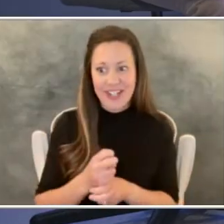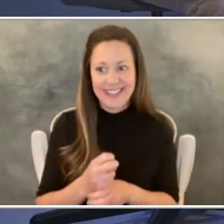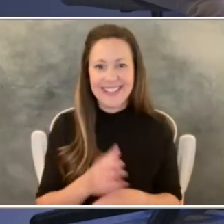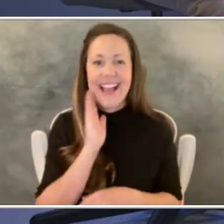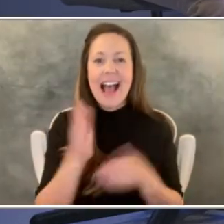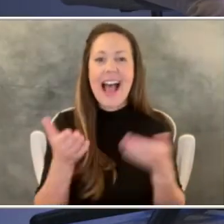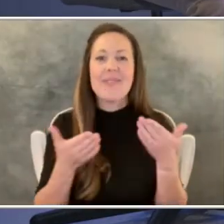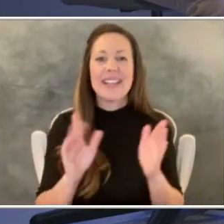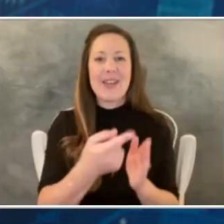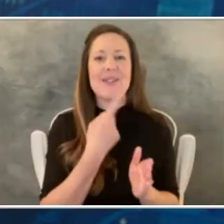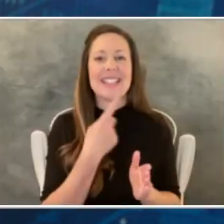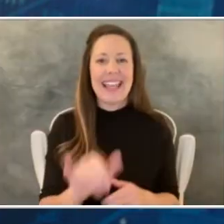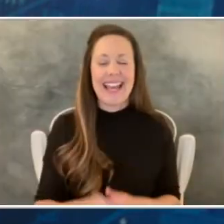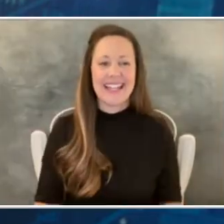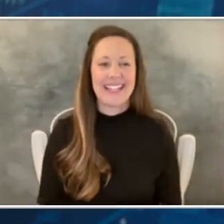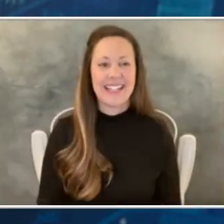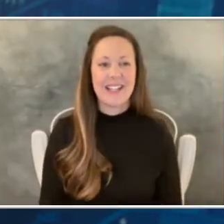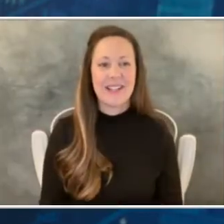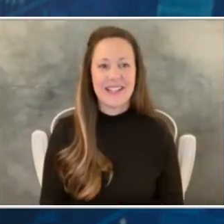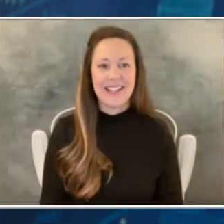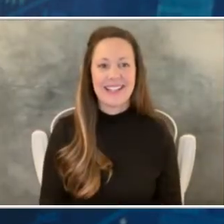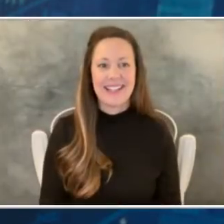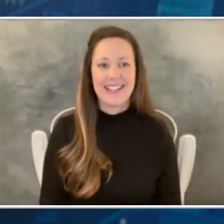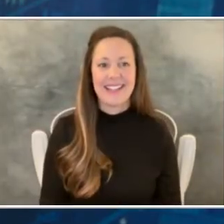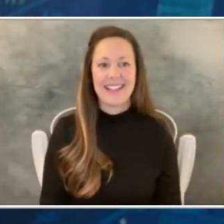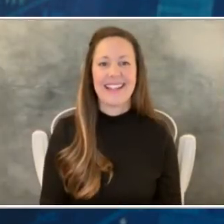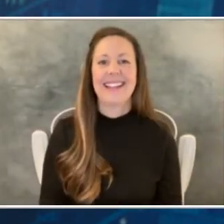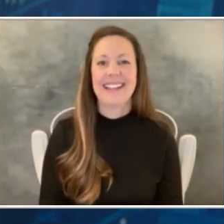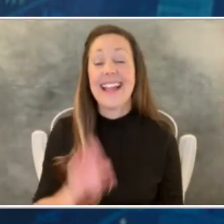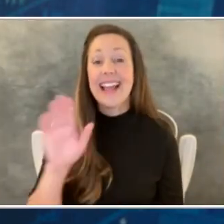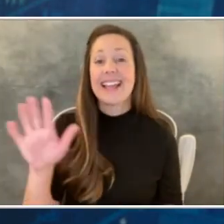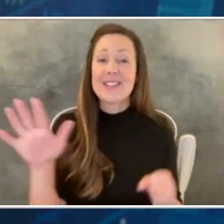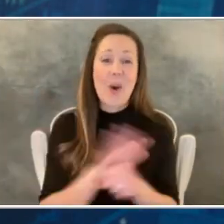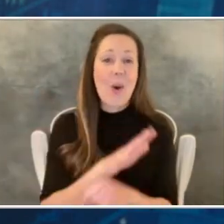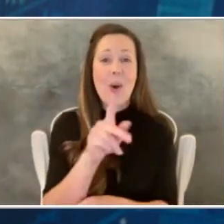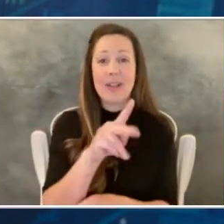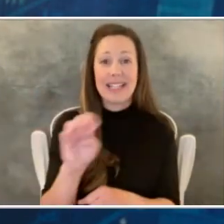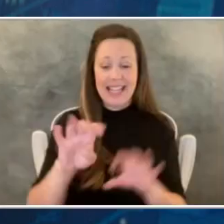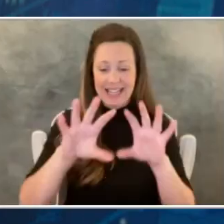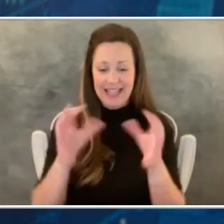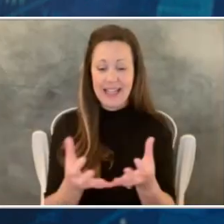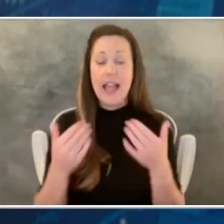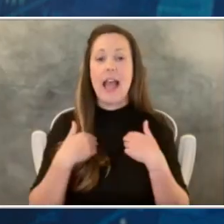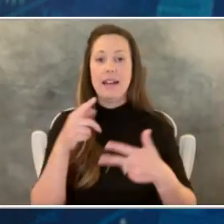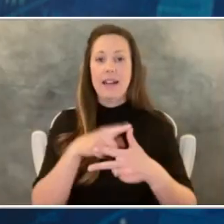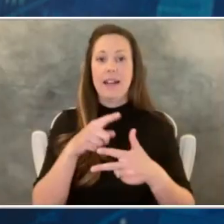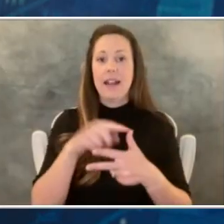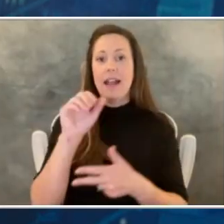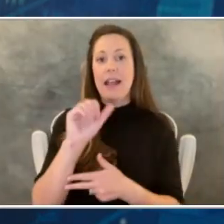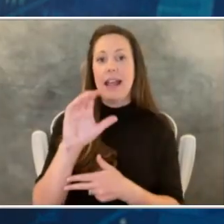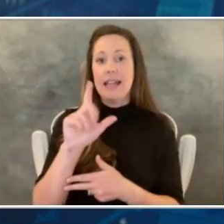that. Gabe's whole knee is going to be out there. So exactly. He had an ACL rupture. So the cruciate ligament is in the